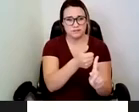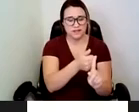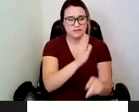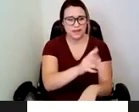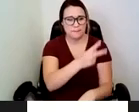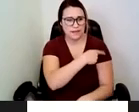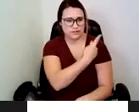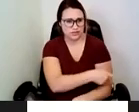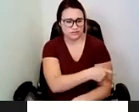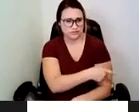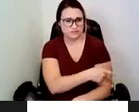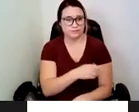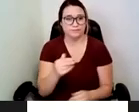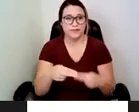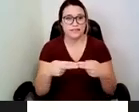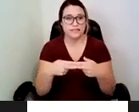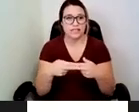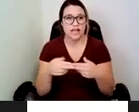patient. Next slide.